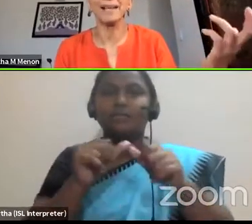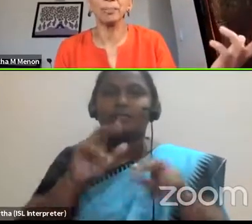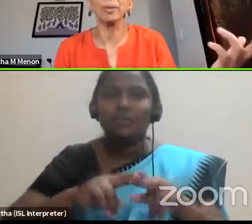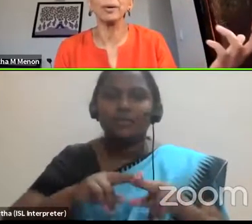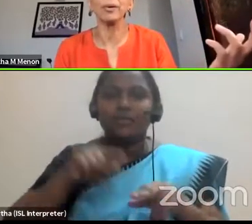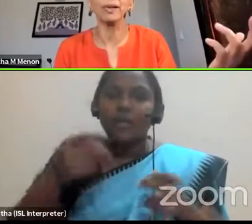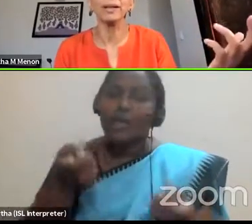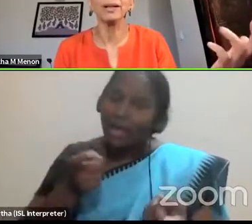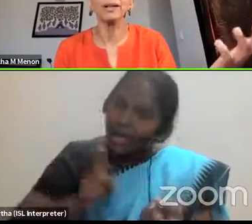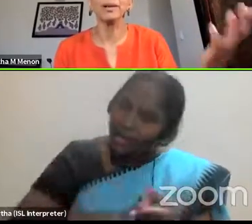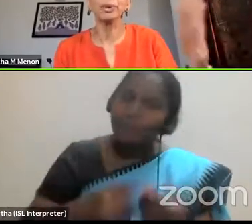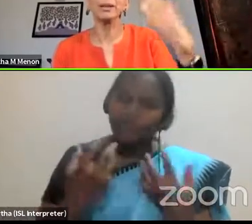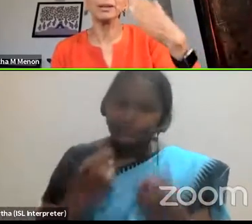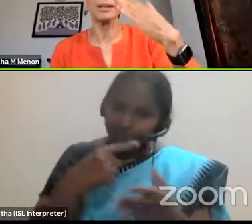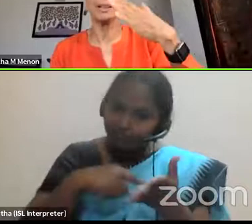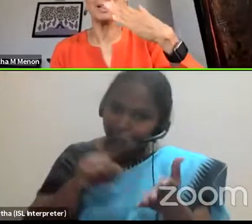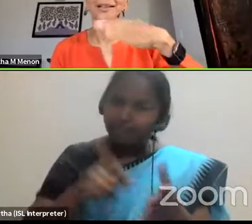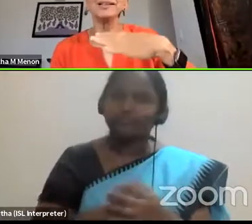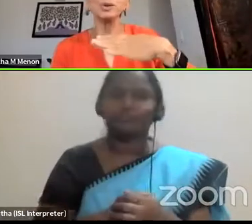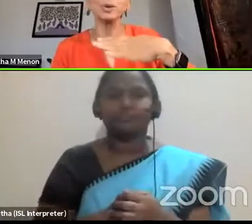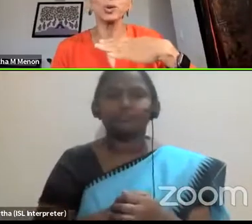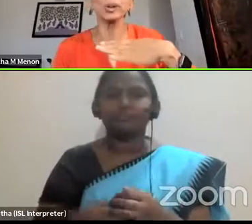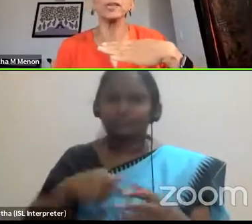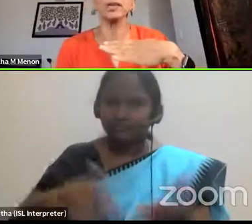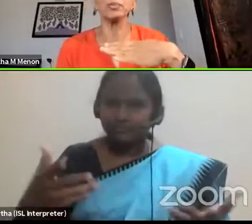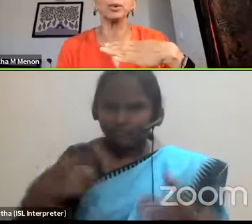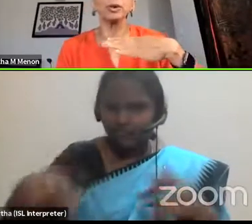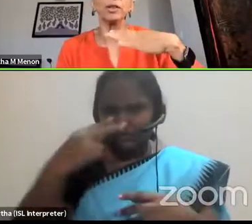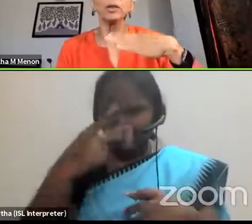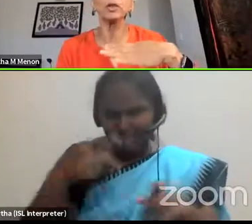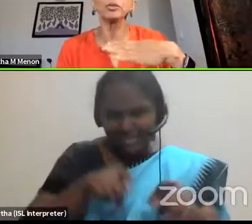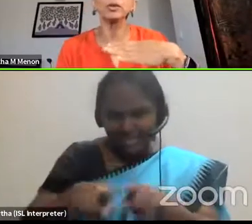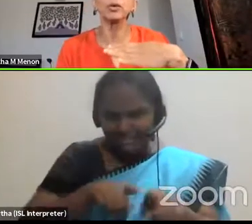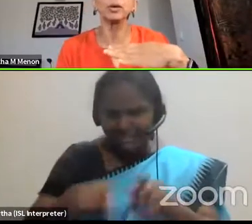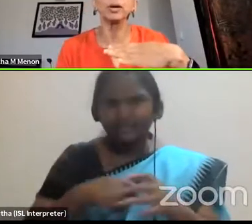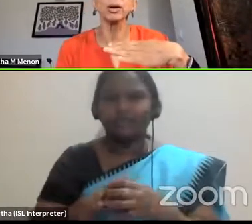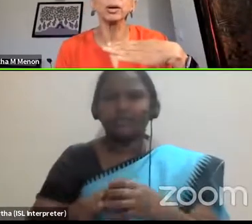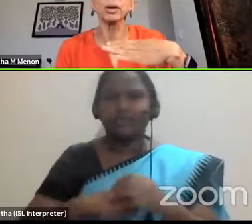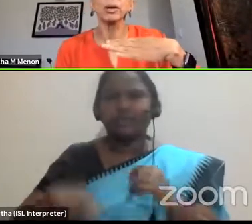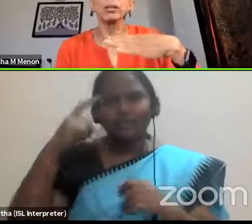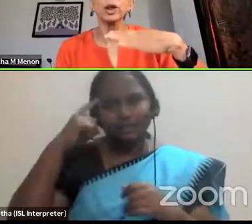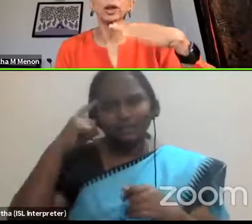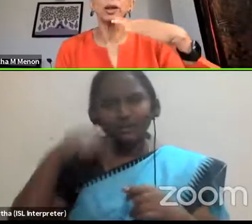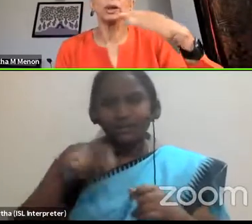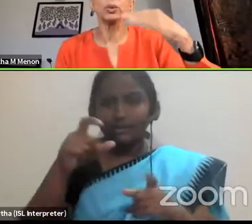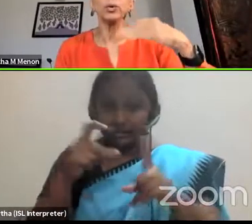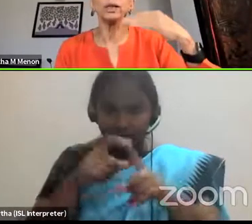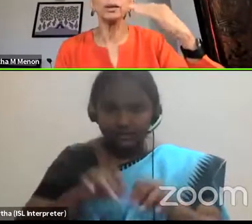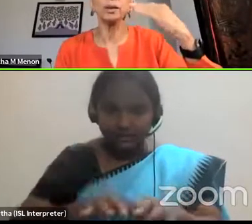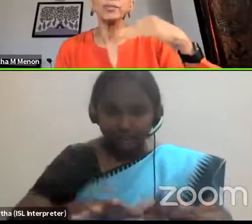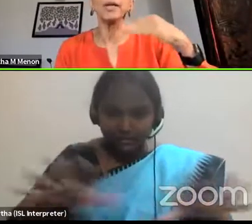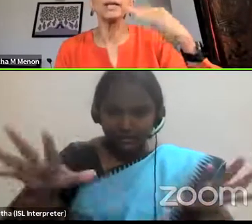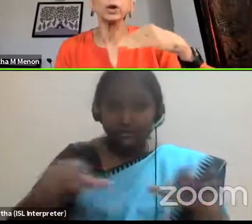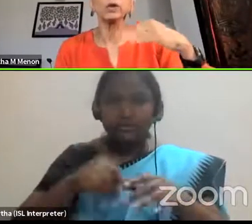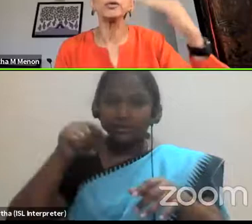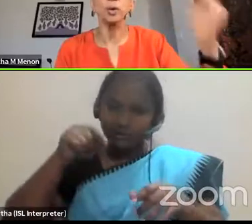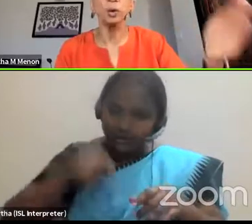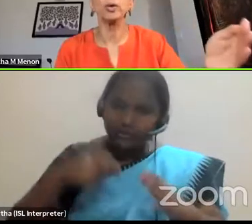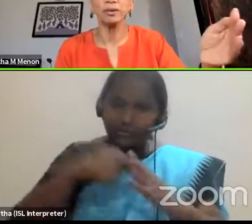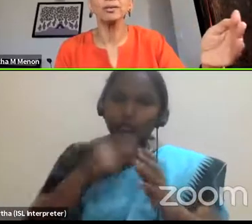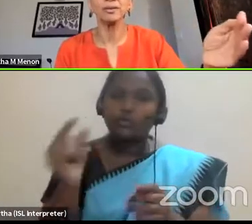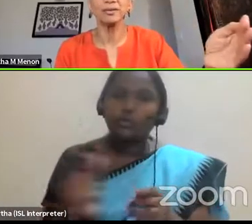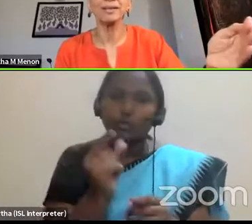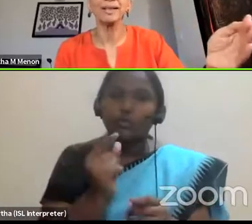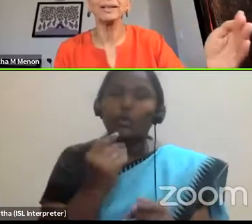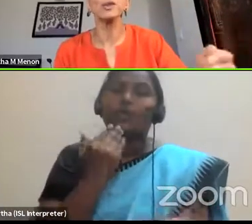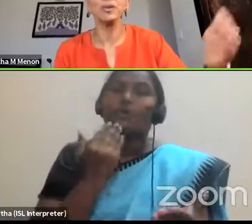that has happened, right? But here you saw an example of a digital persona using deepfake technology for